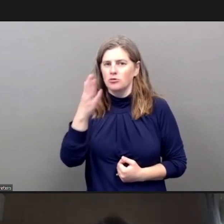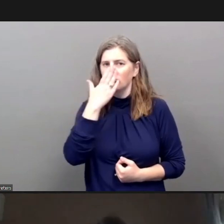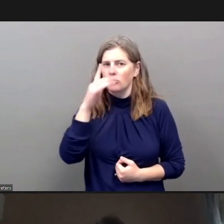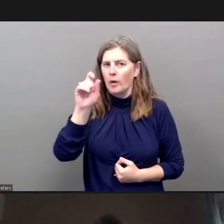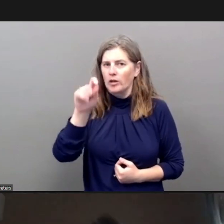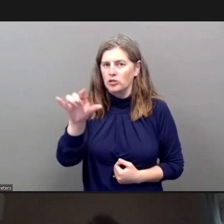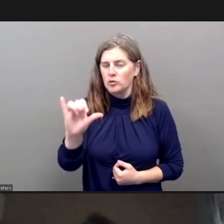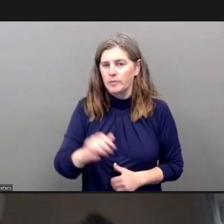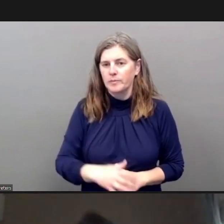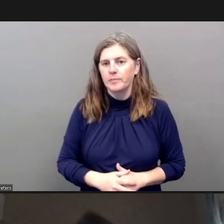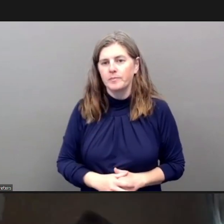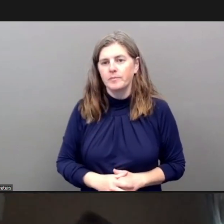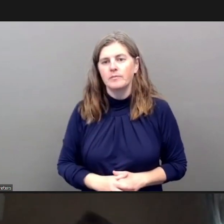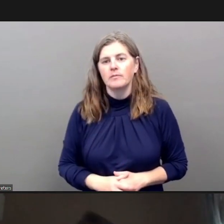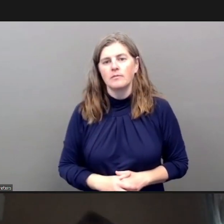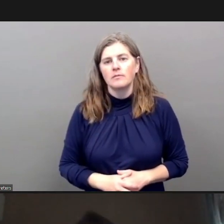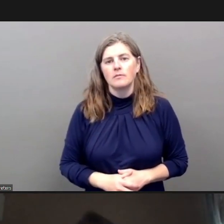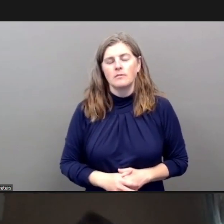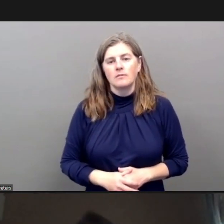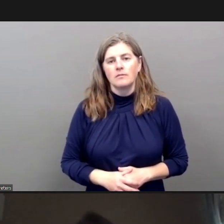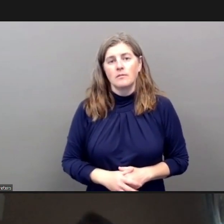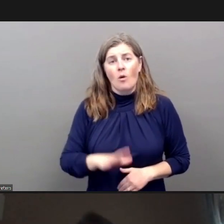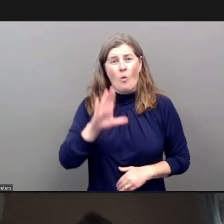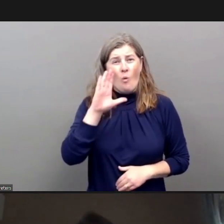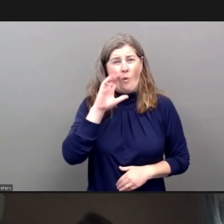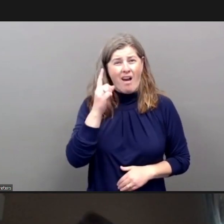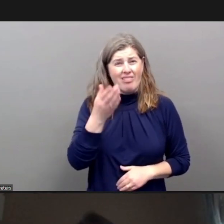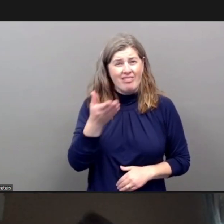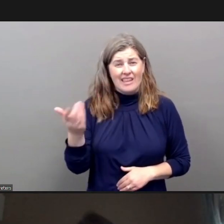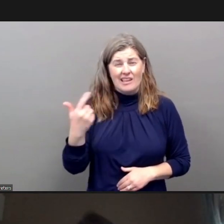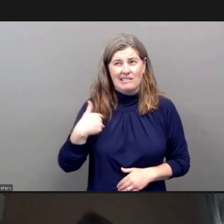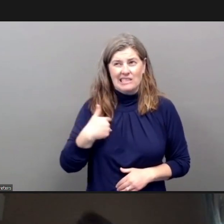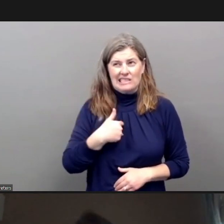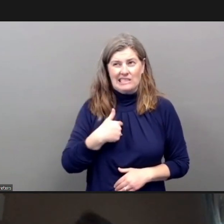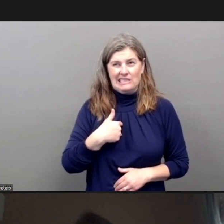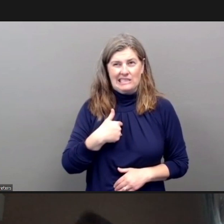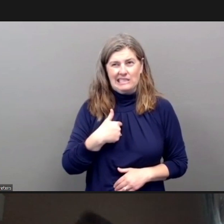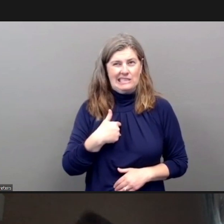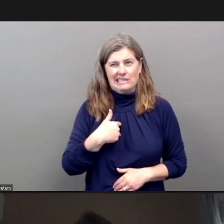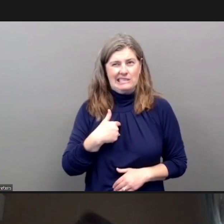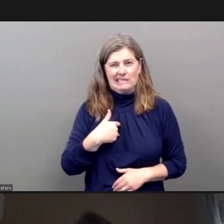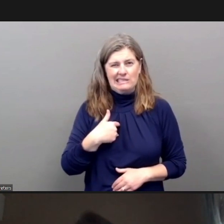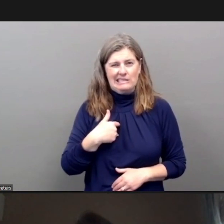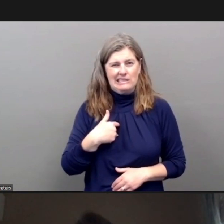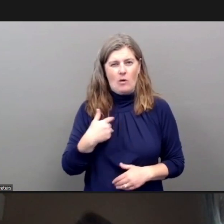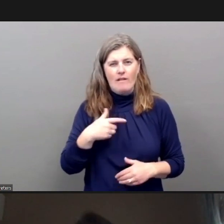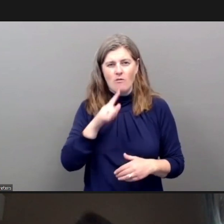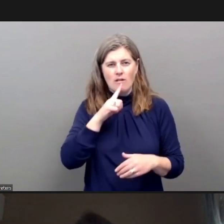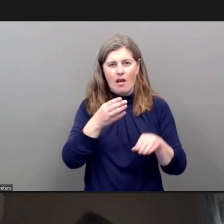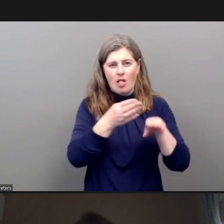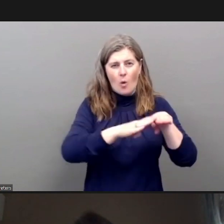know, I think one thing that I don't think we've hit the bottom of this